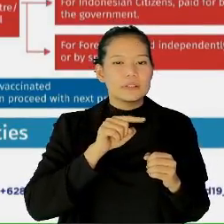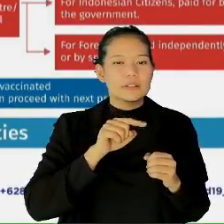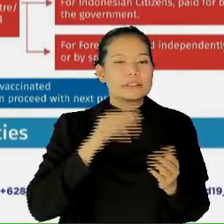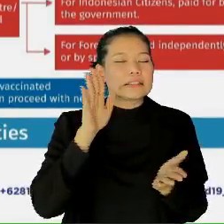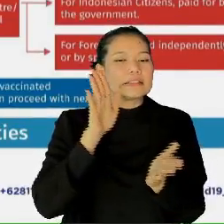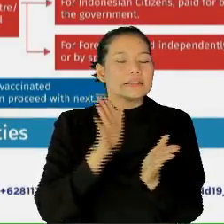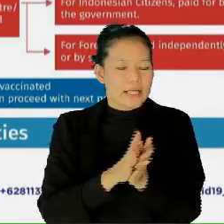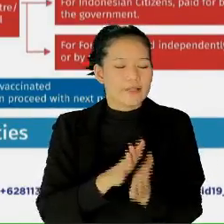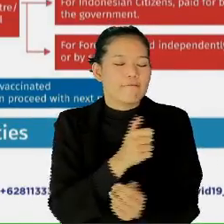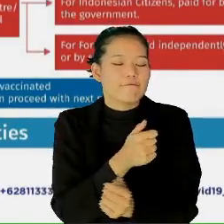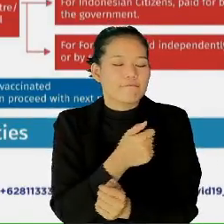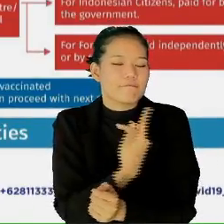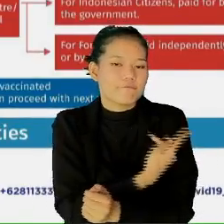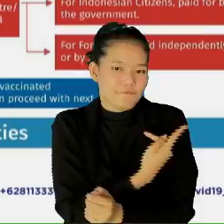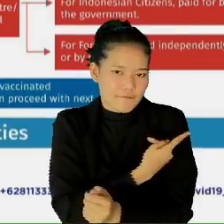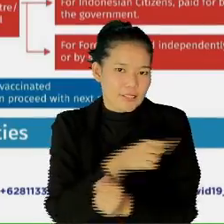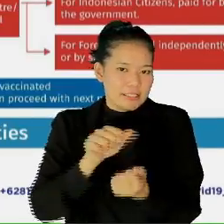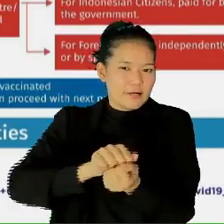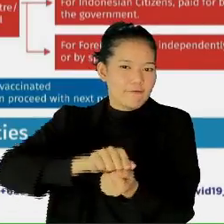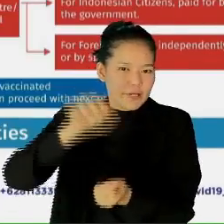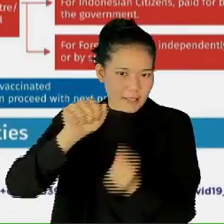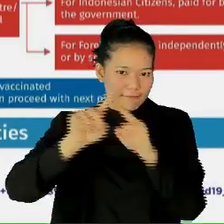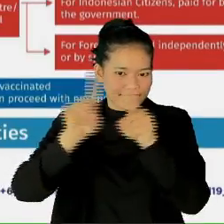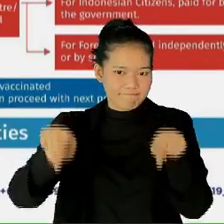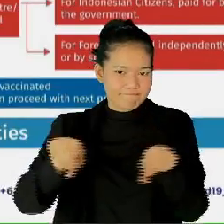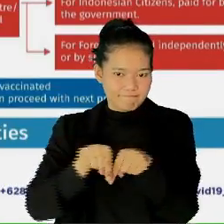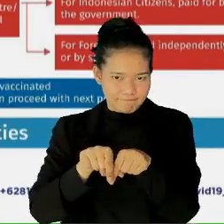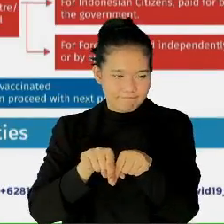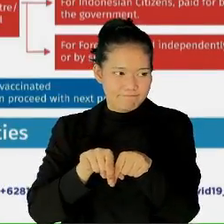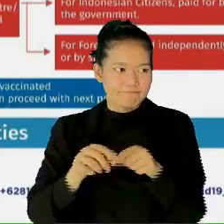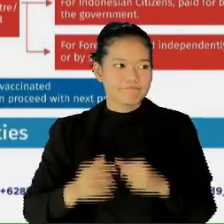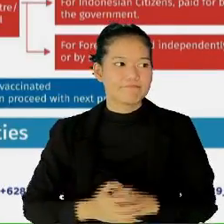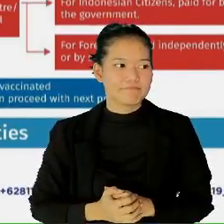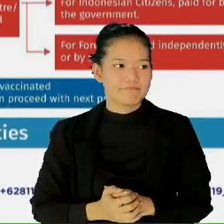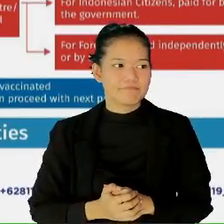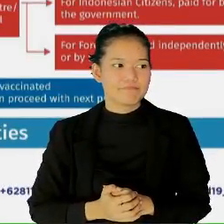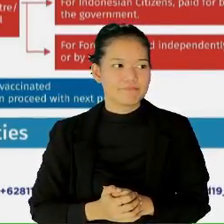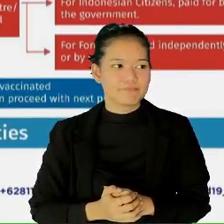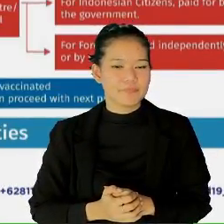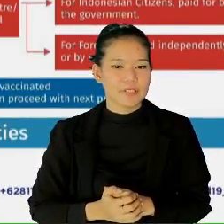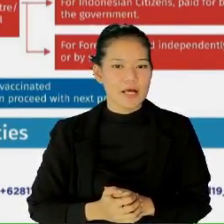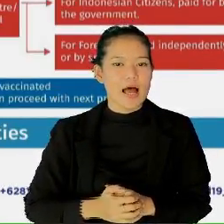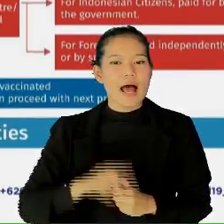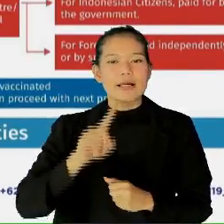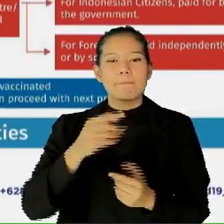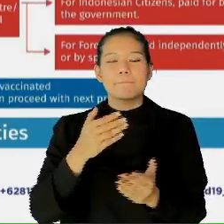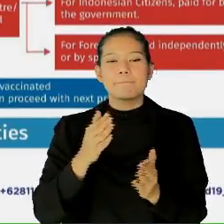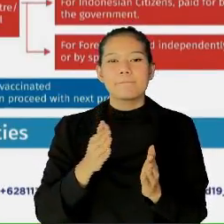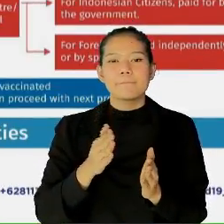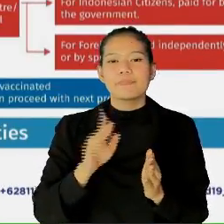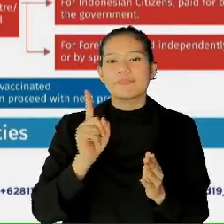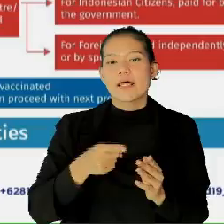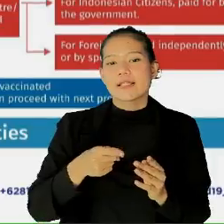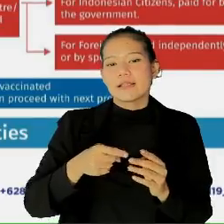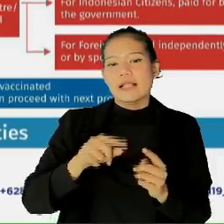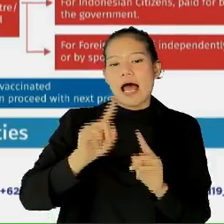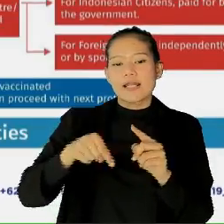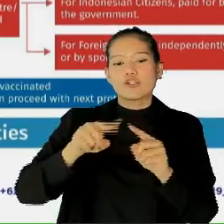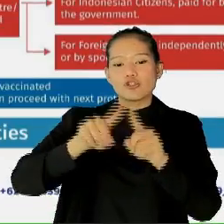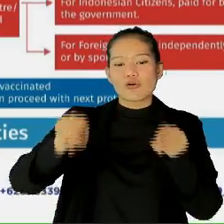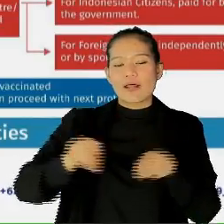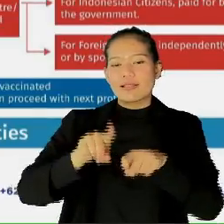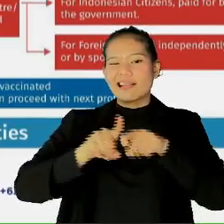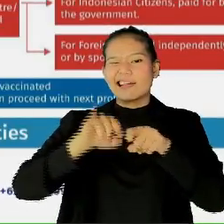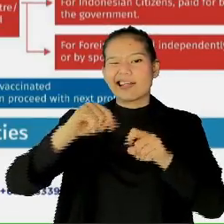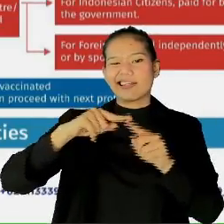Indonesian citizens and foreigners holding diplomatic residence permits and official residence permits, or KITAS